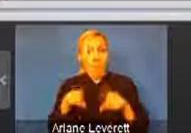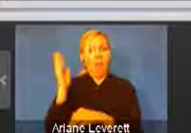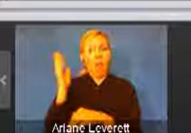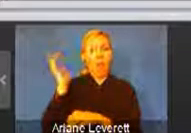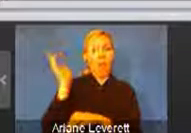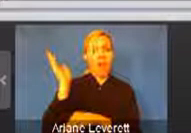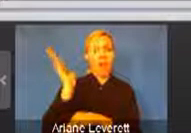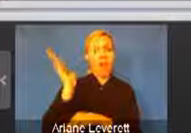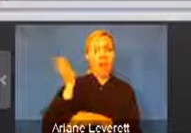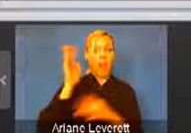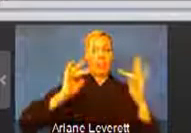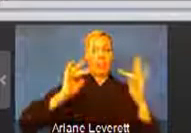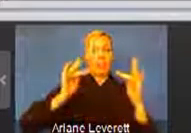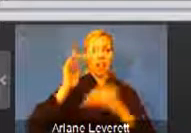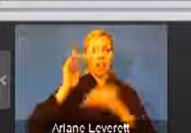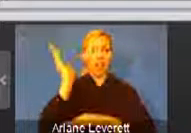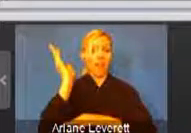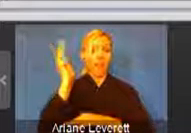conference.